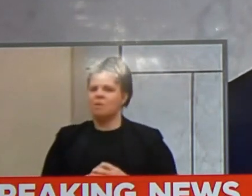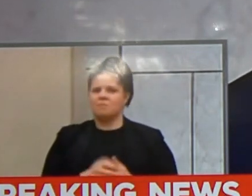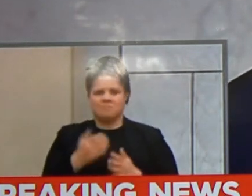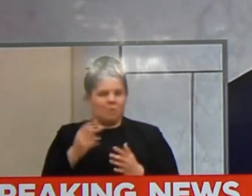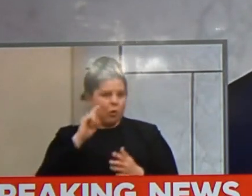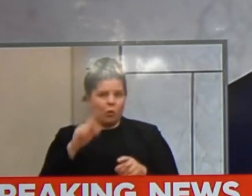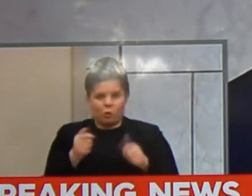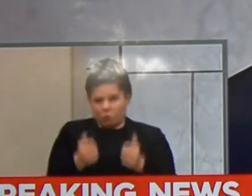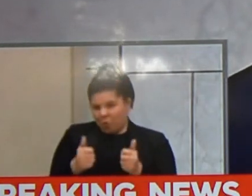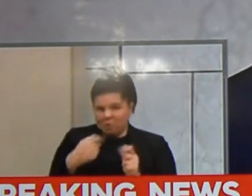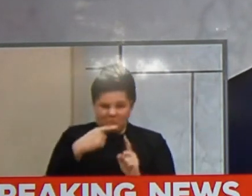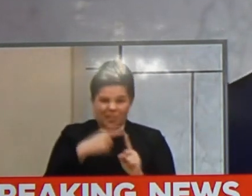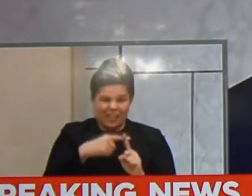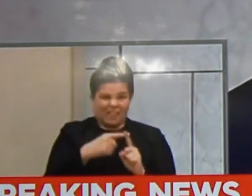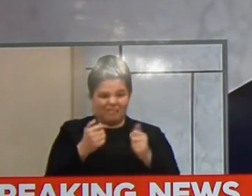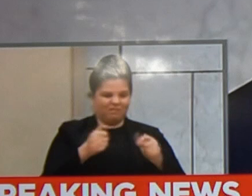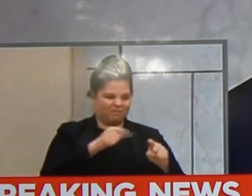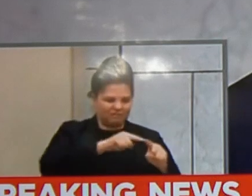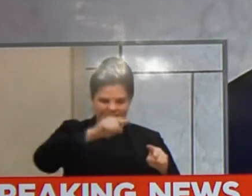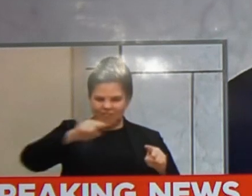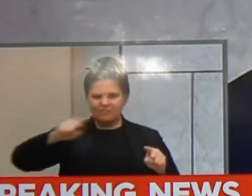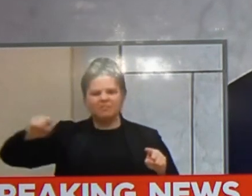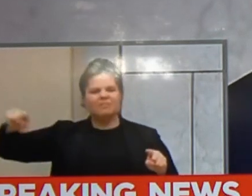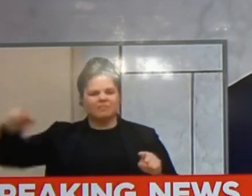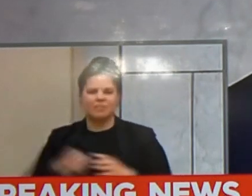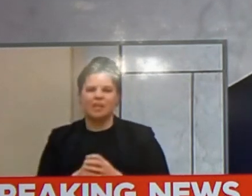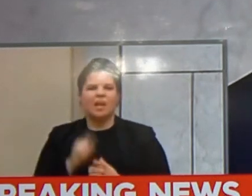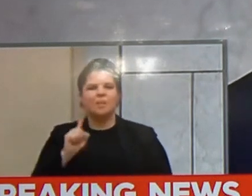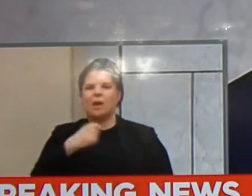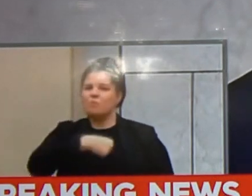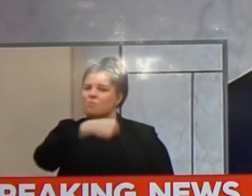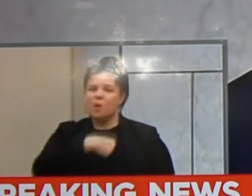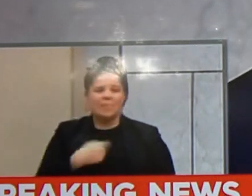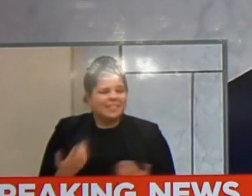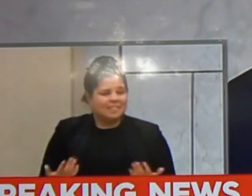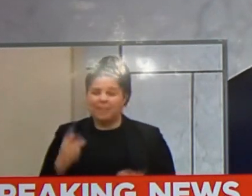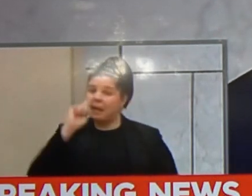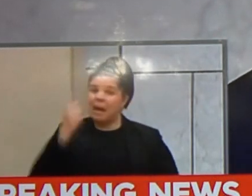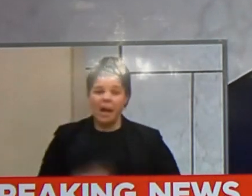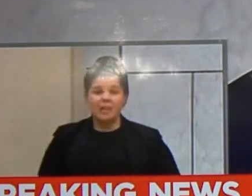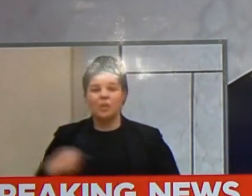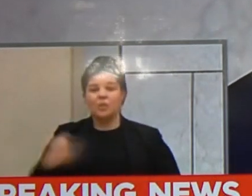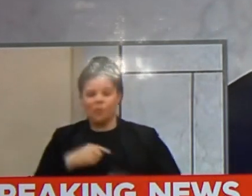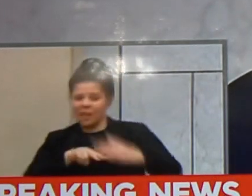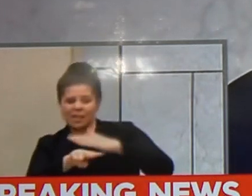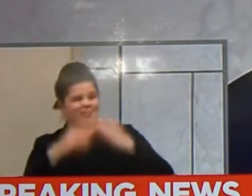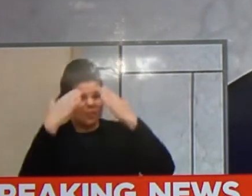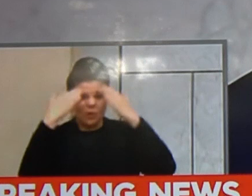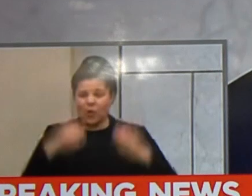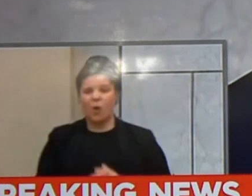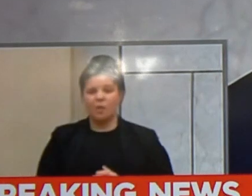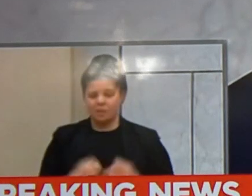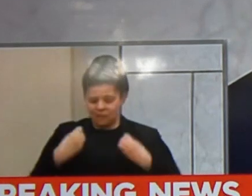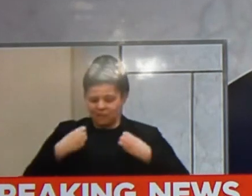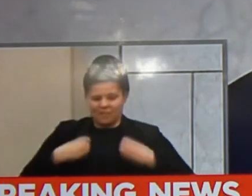is promising, it's encouraging. But there are no guarantees, I want to stress. This virus writes its own rules,